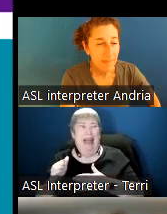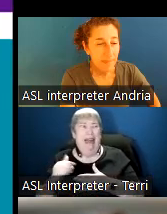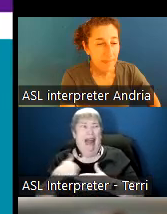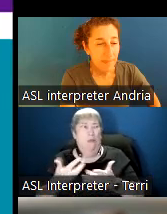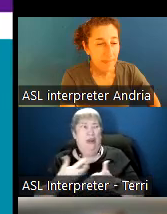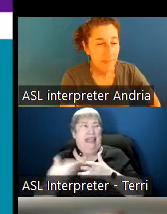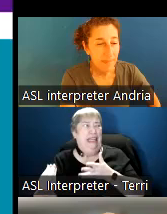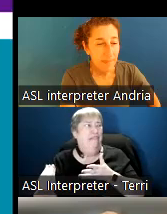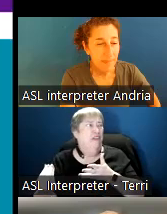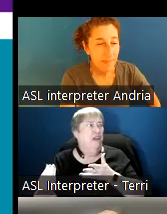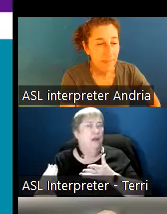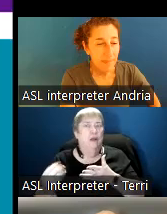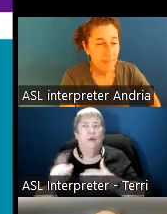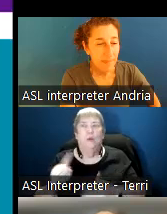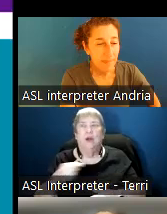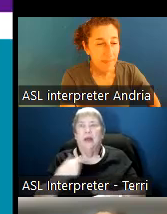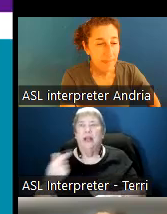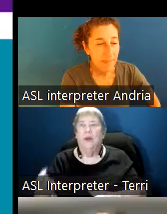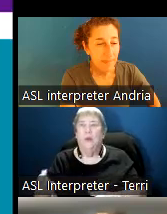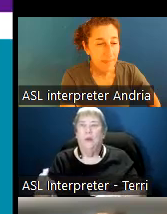So imagine being completely isolated